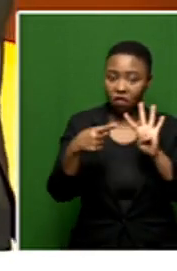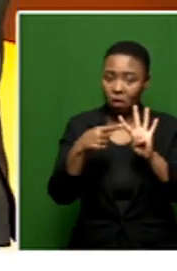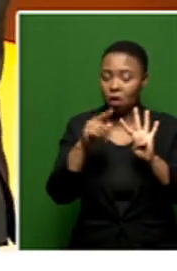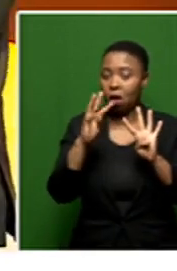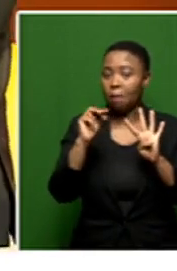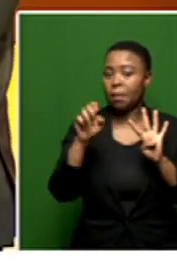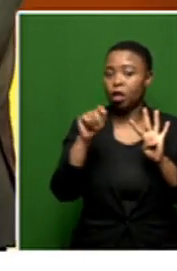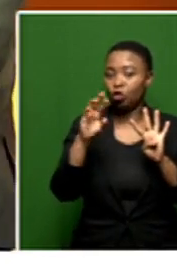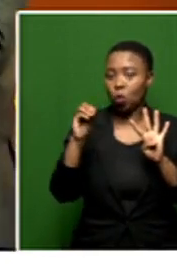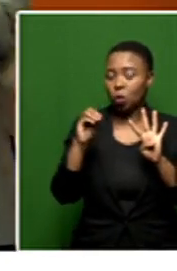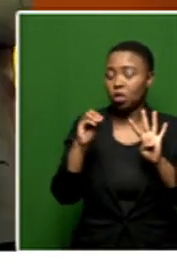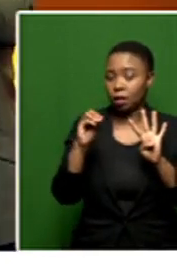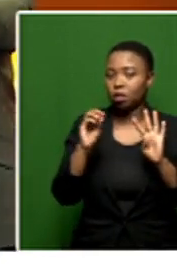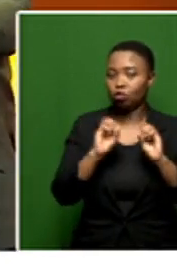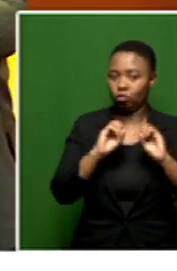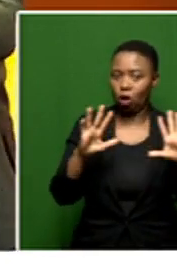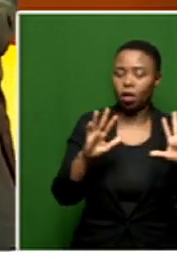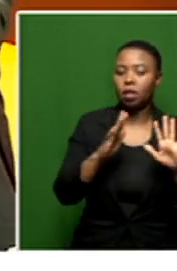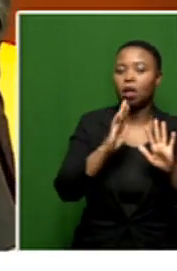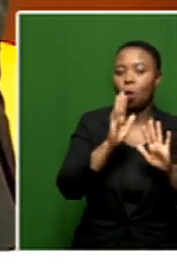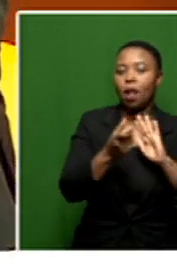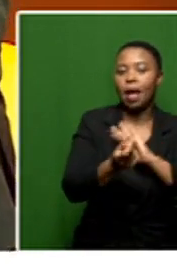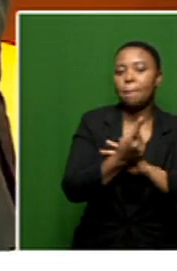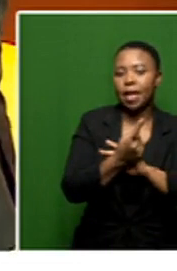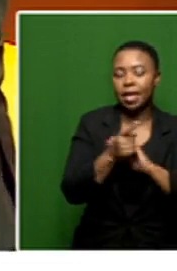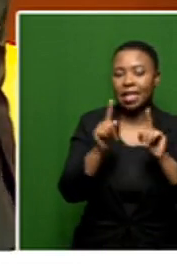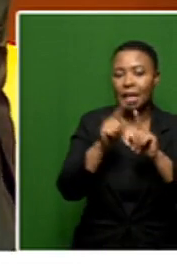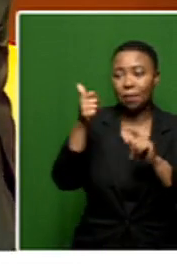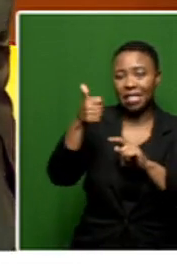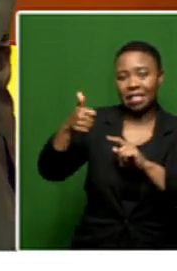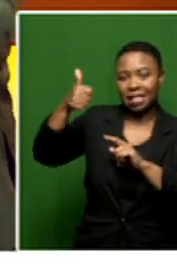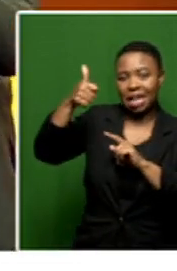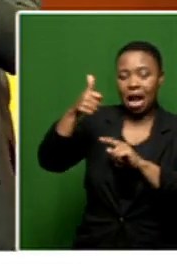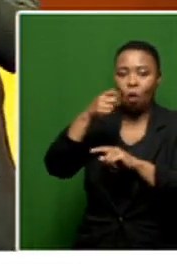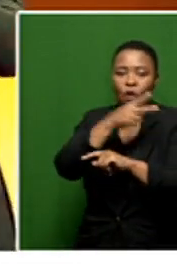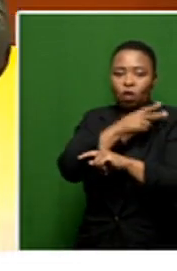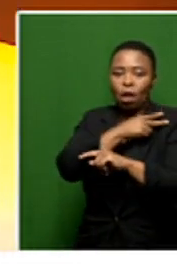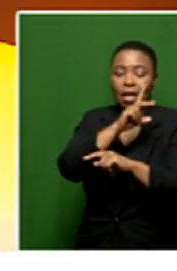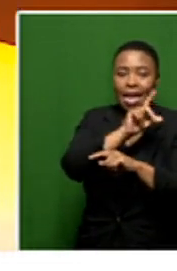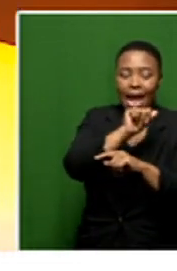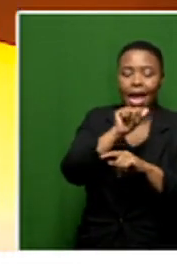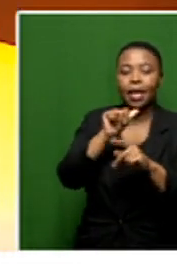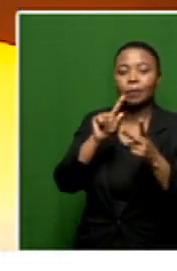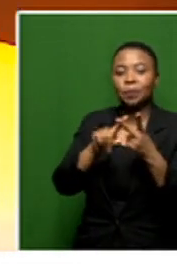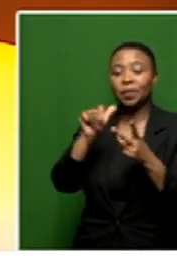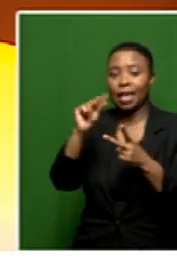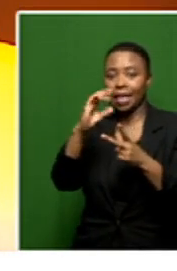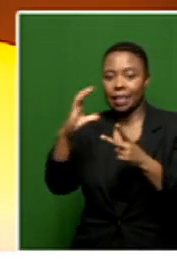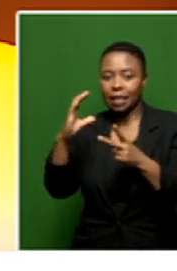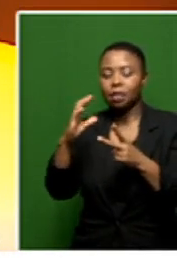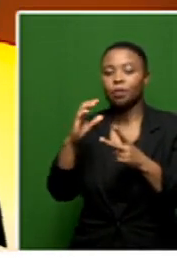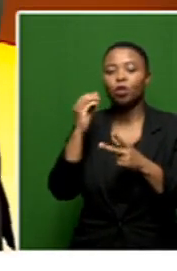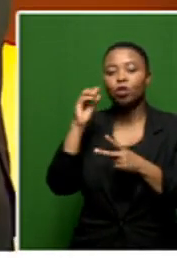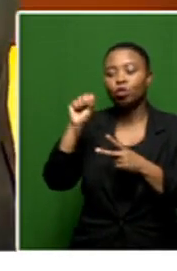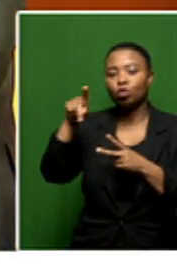place, as you would have heard also from the 2 senior officials of the DA and the ANC that Sophie Mokoena spoke to a short while